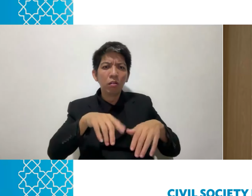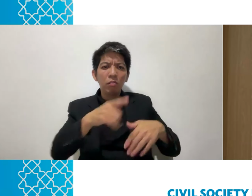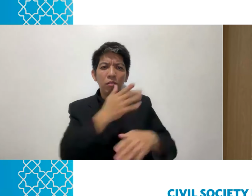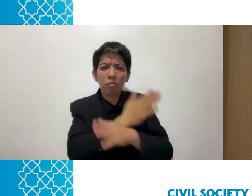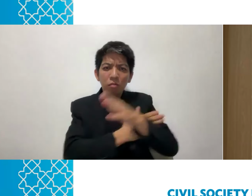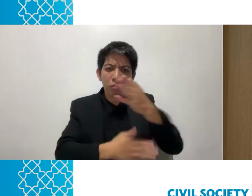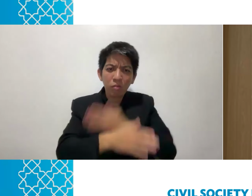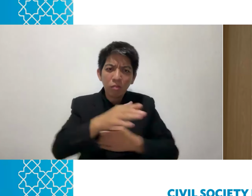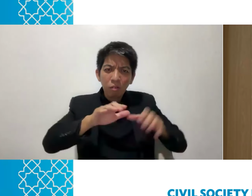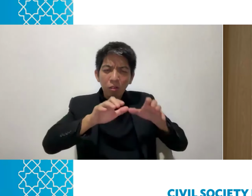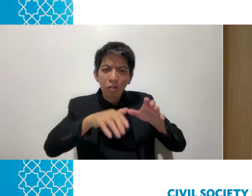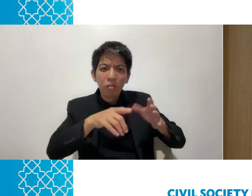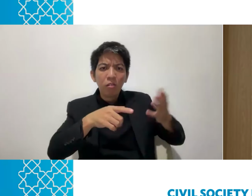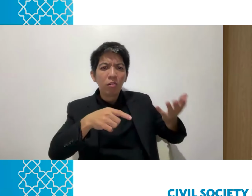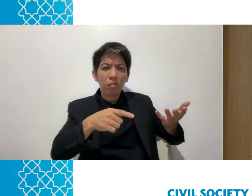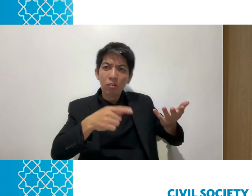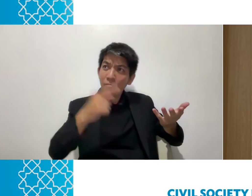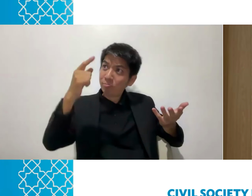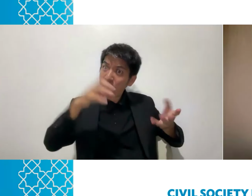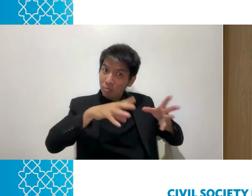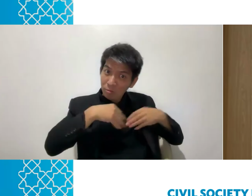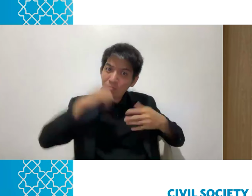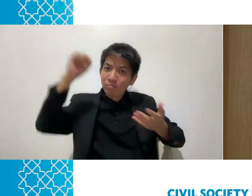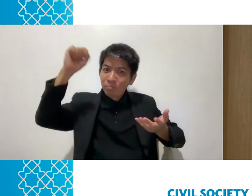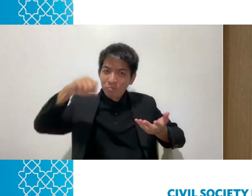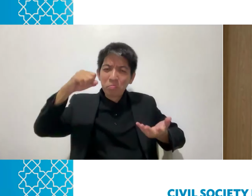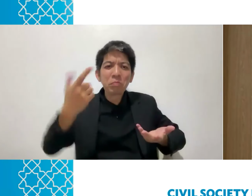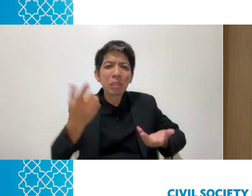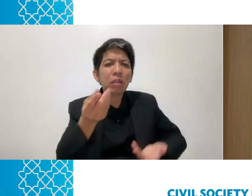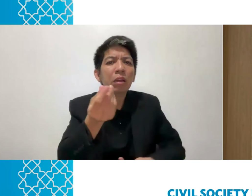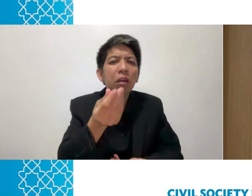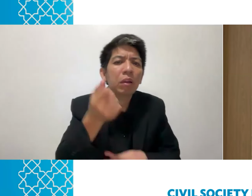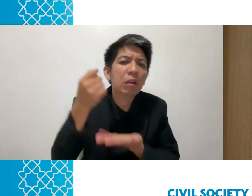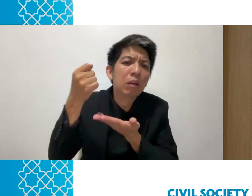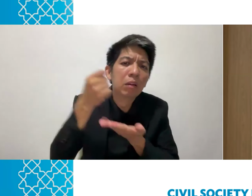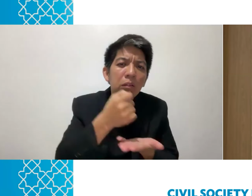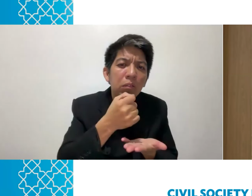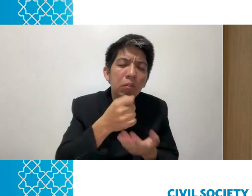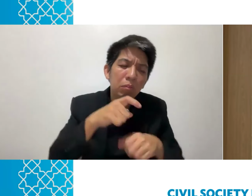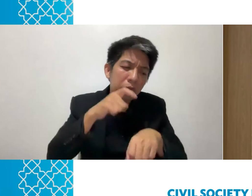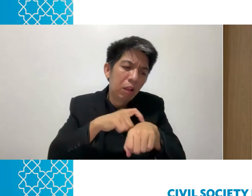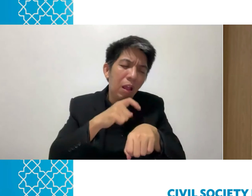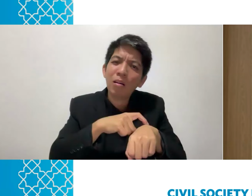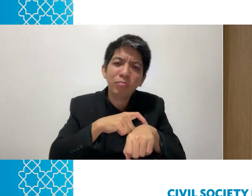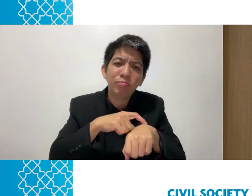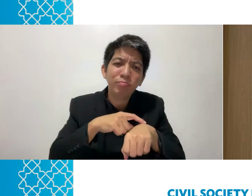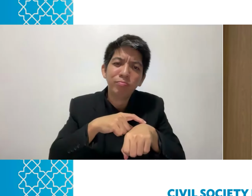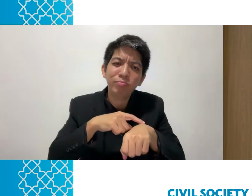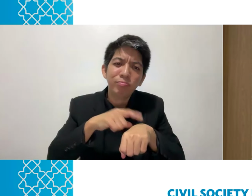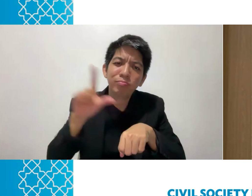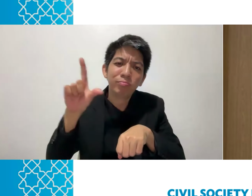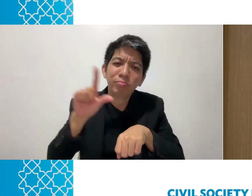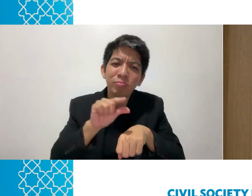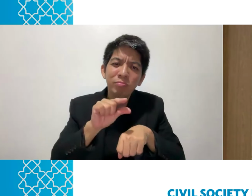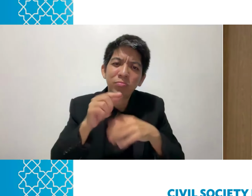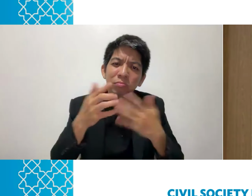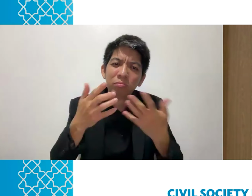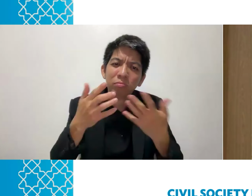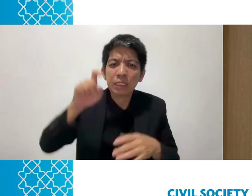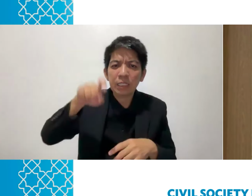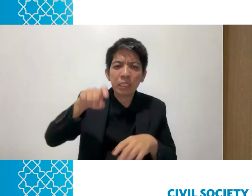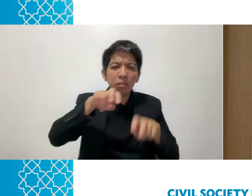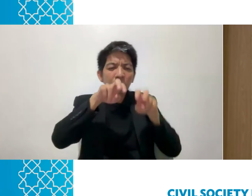resources and limited time. Some things that I just heard from the panel is not only limited money, and that is a real